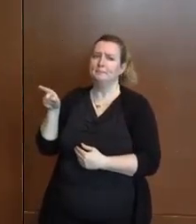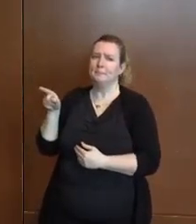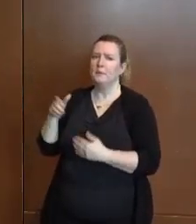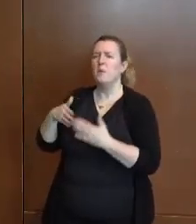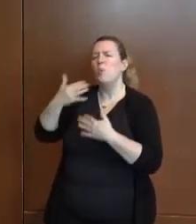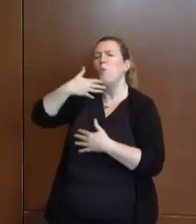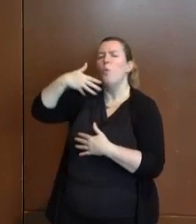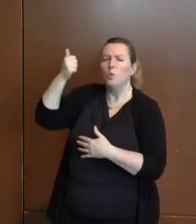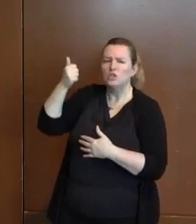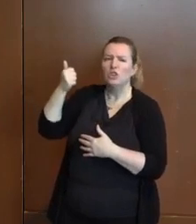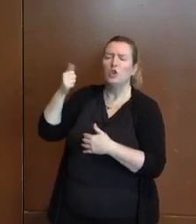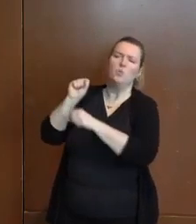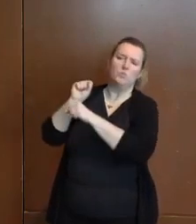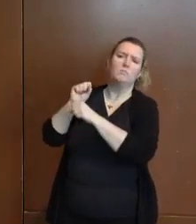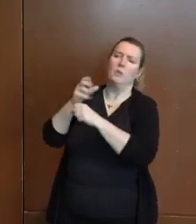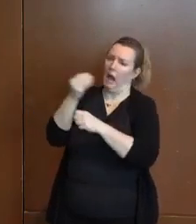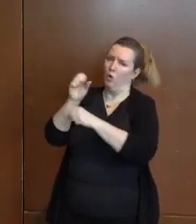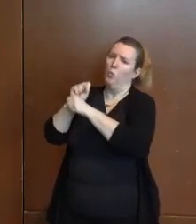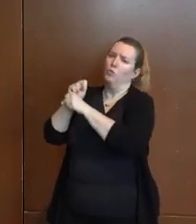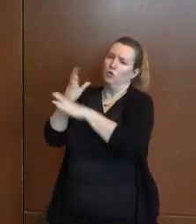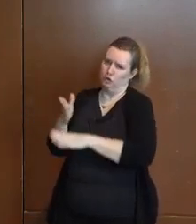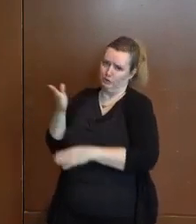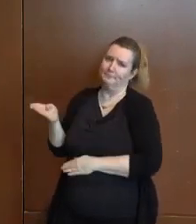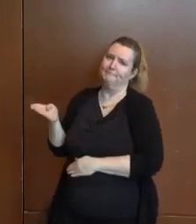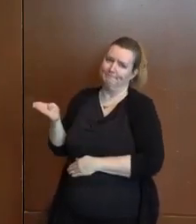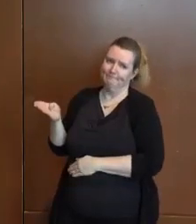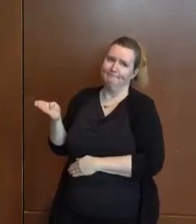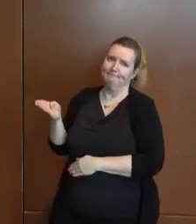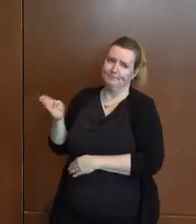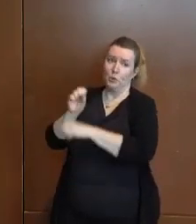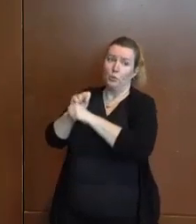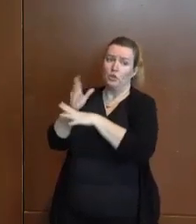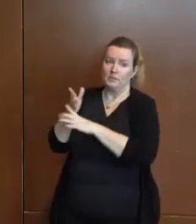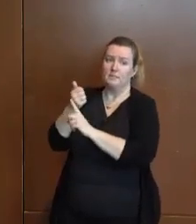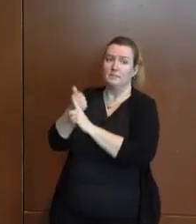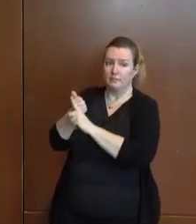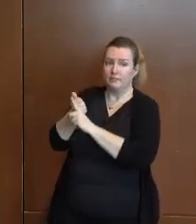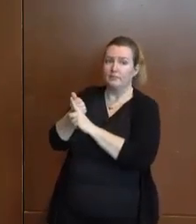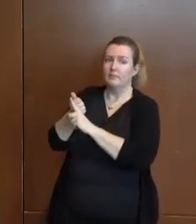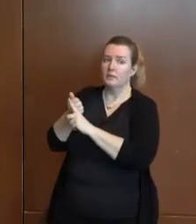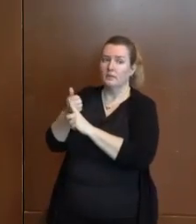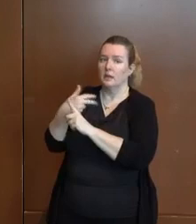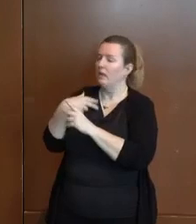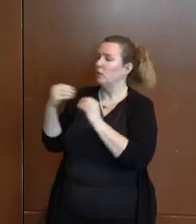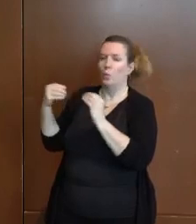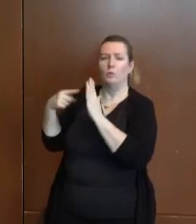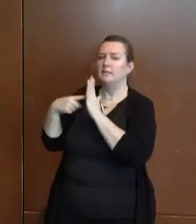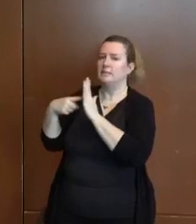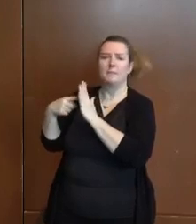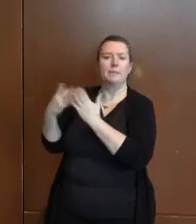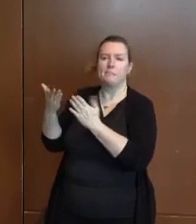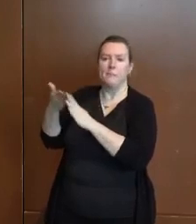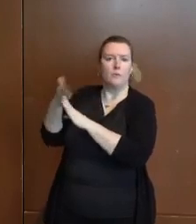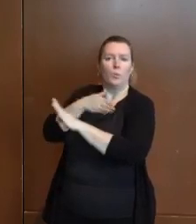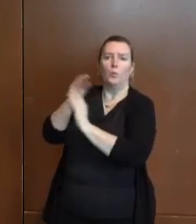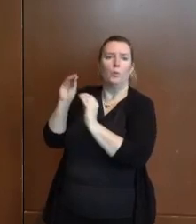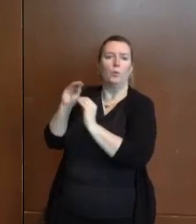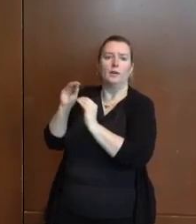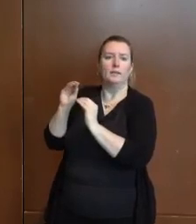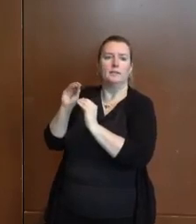trend emerging, I was in touch with the Washington State Department of Health Long-Term Care Division, and they shared that